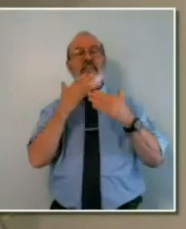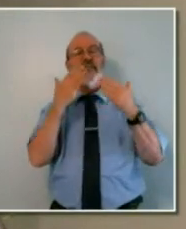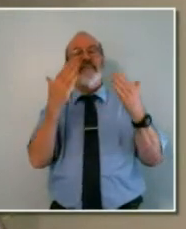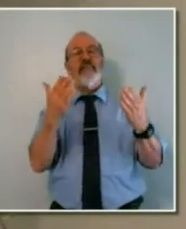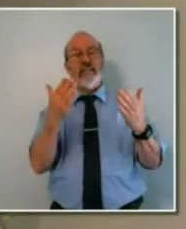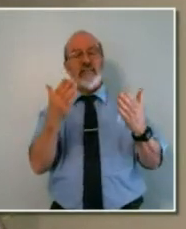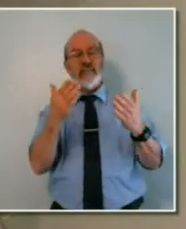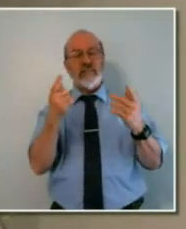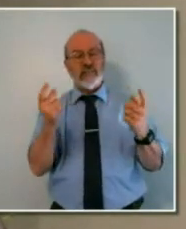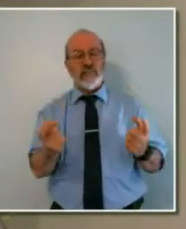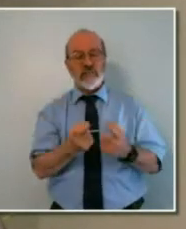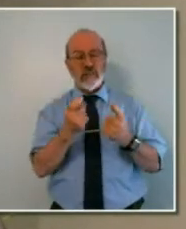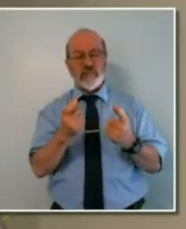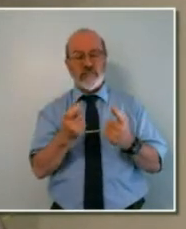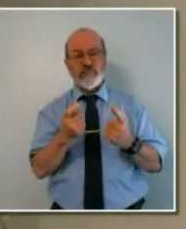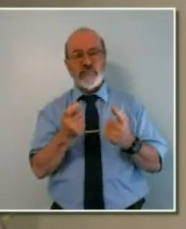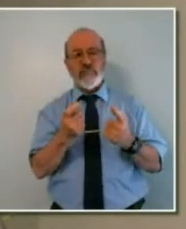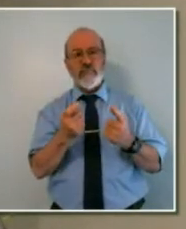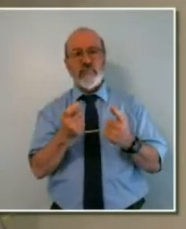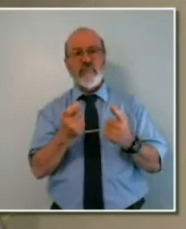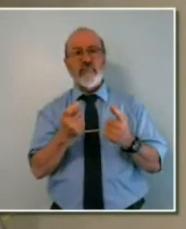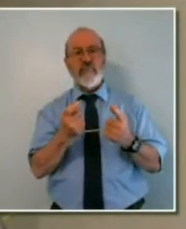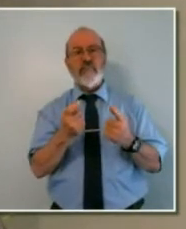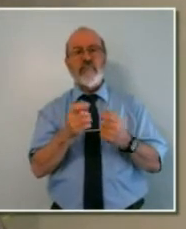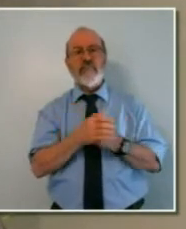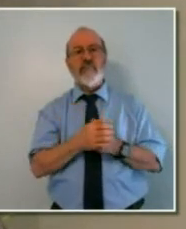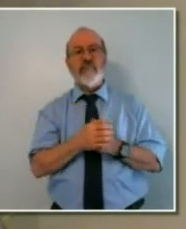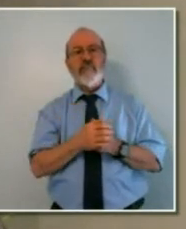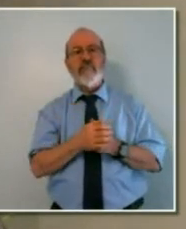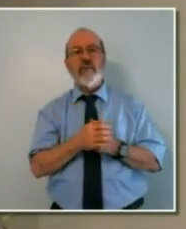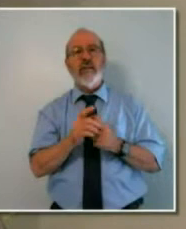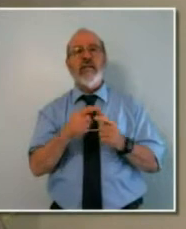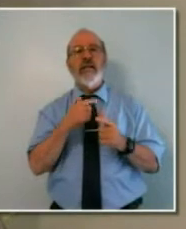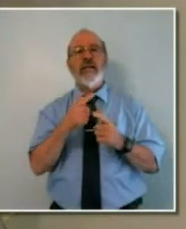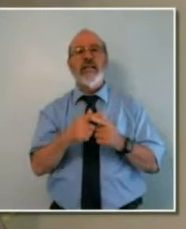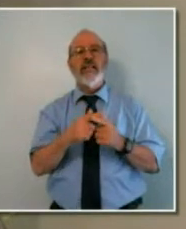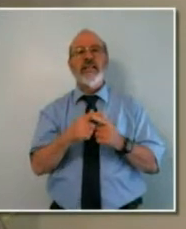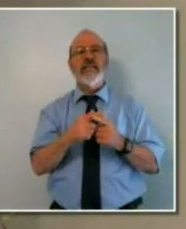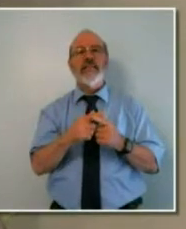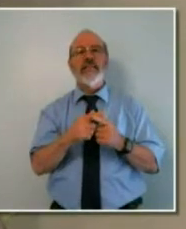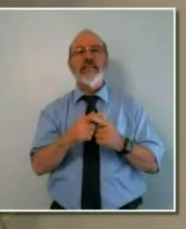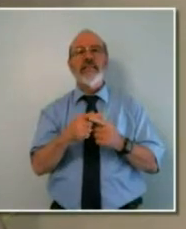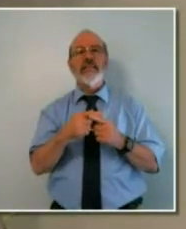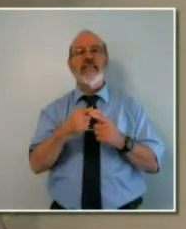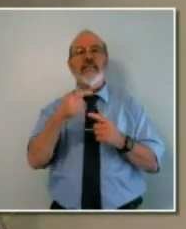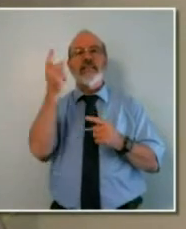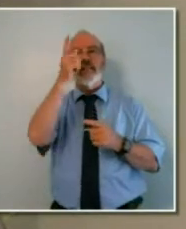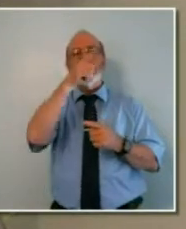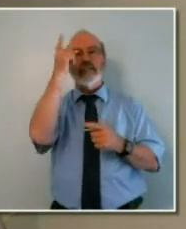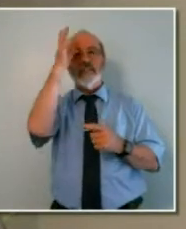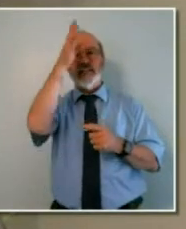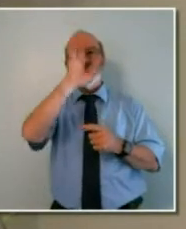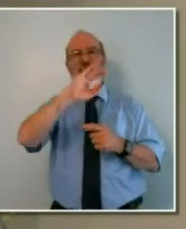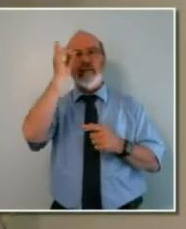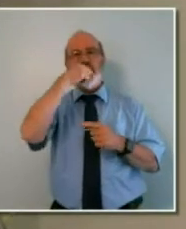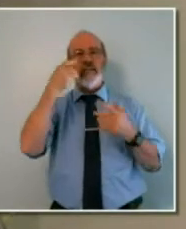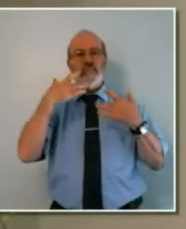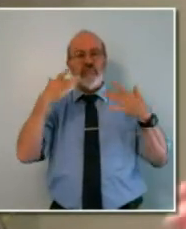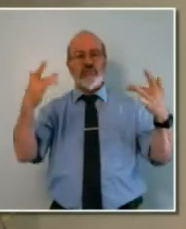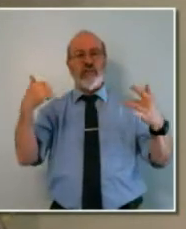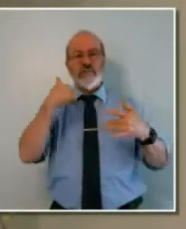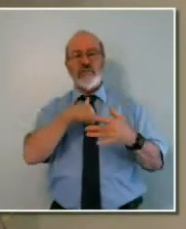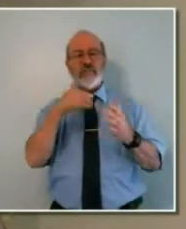their sins or their transgressions. And then His face will shine toward us again, and he will